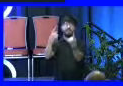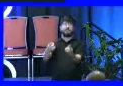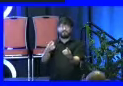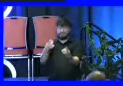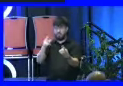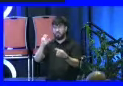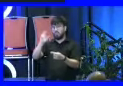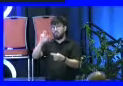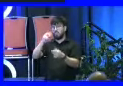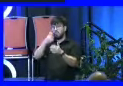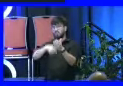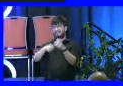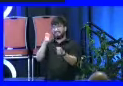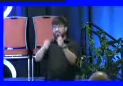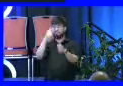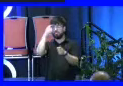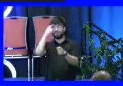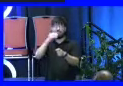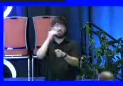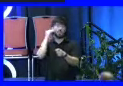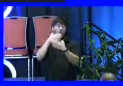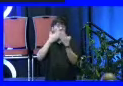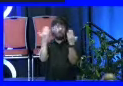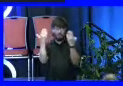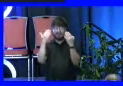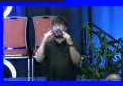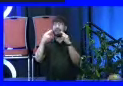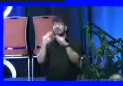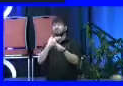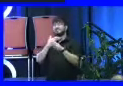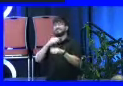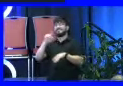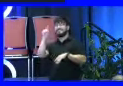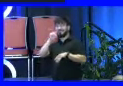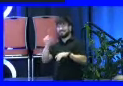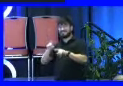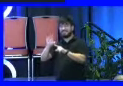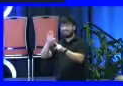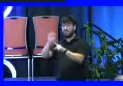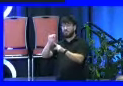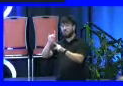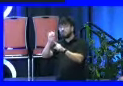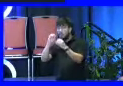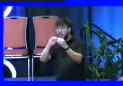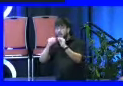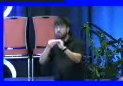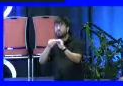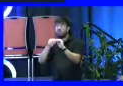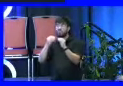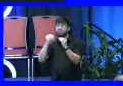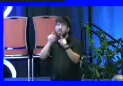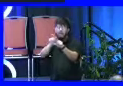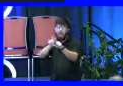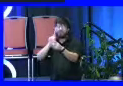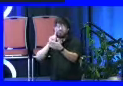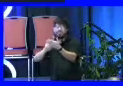adjust for homelessness and housing insecurity using Z codes and using how many times somebody changed their